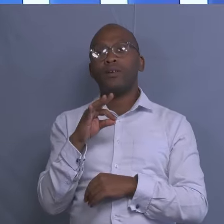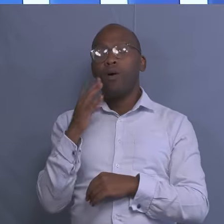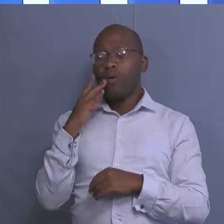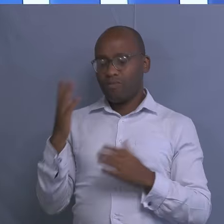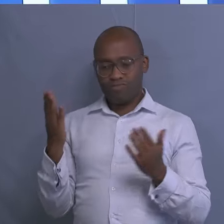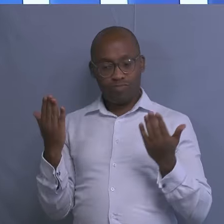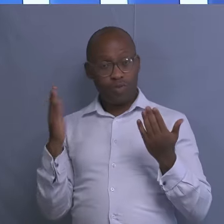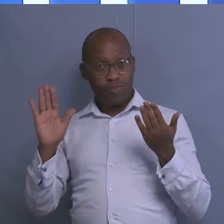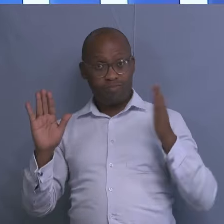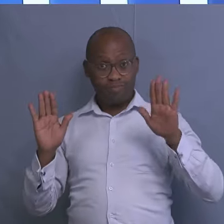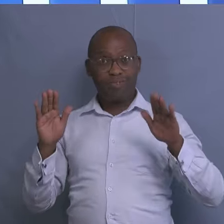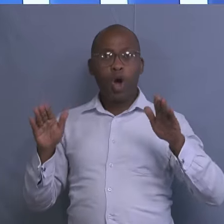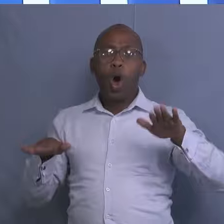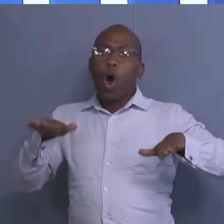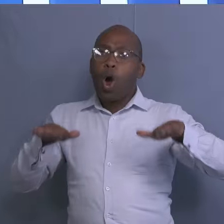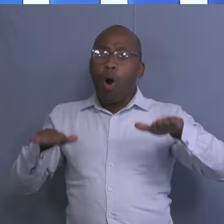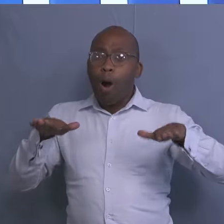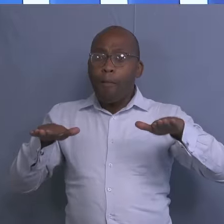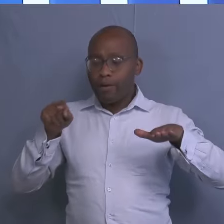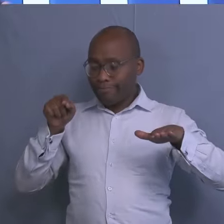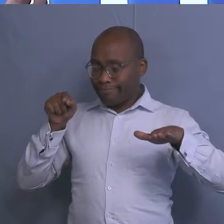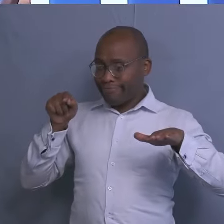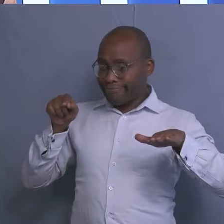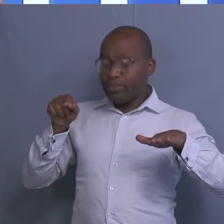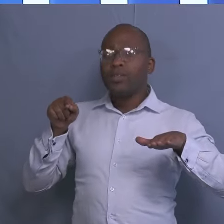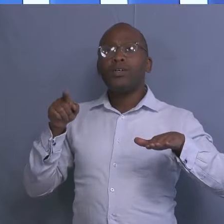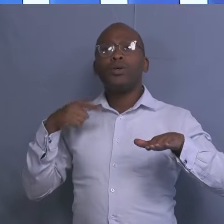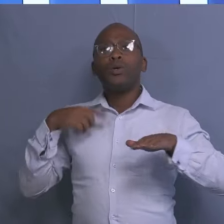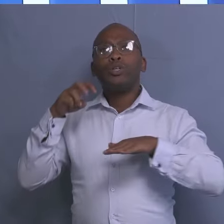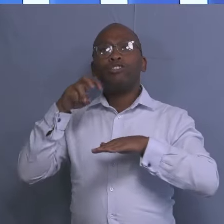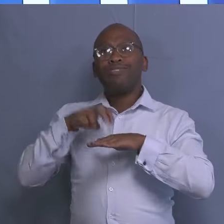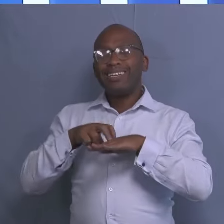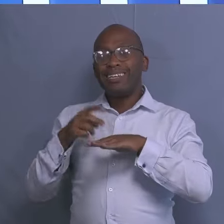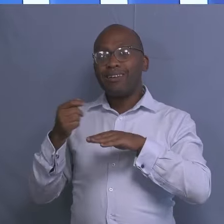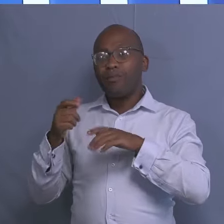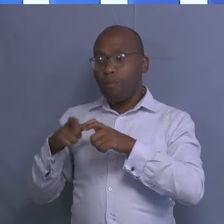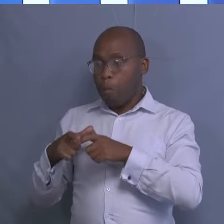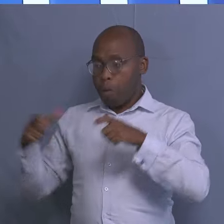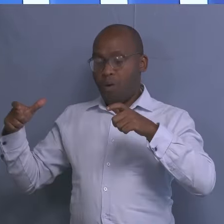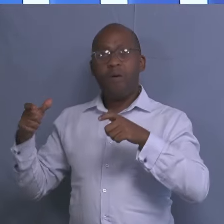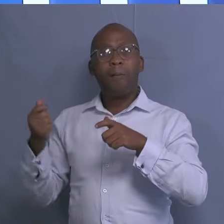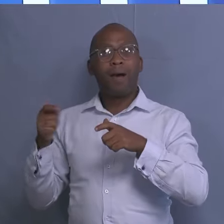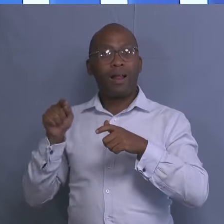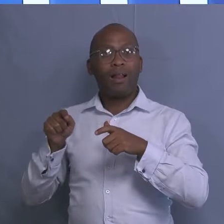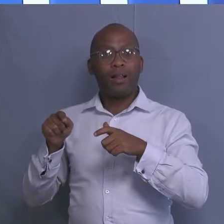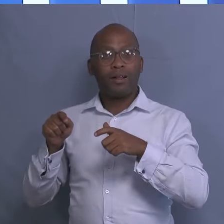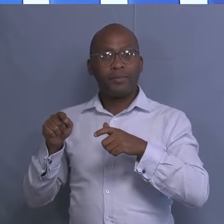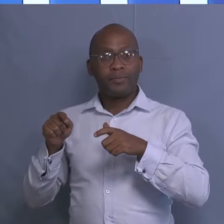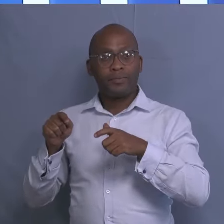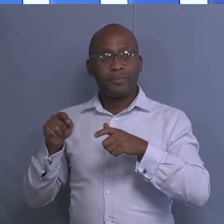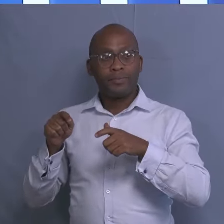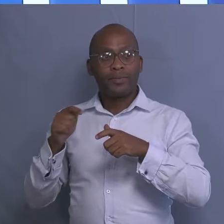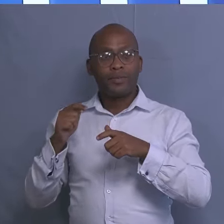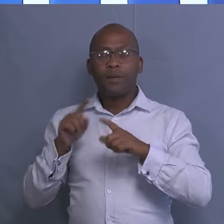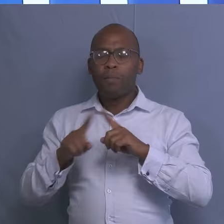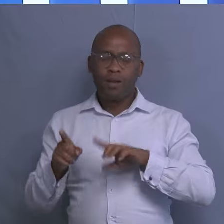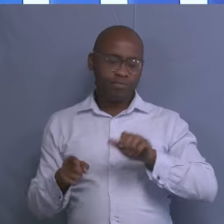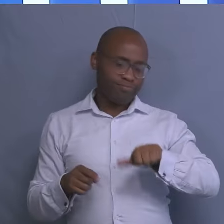area. In this case, for you to produce, you have to increase the land. There is large land that is